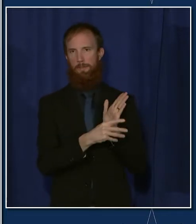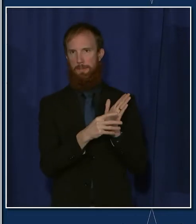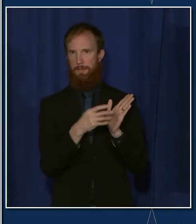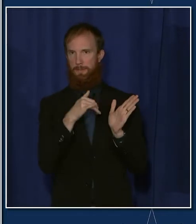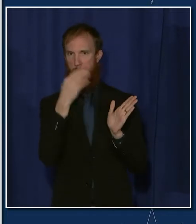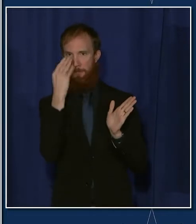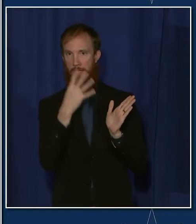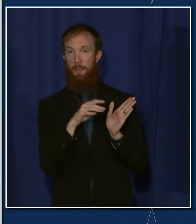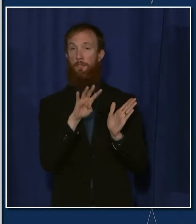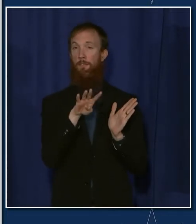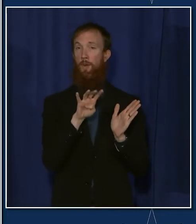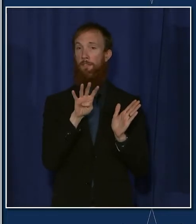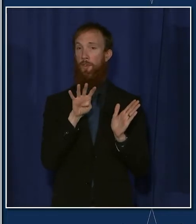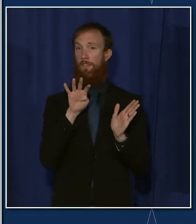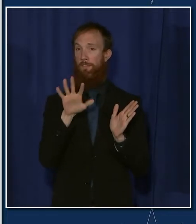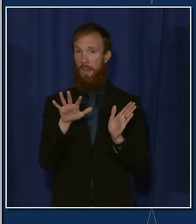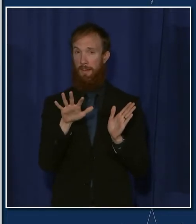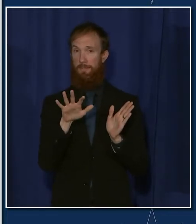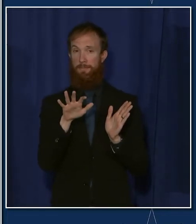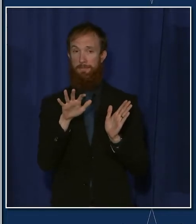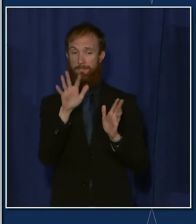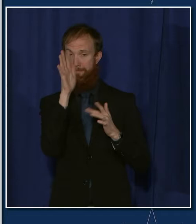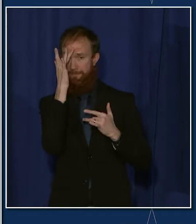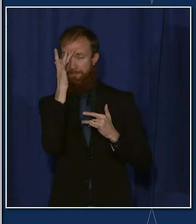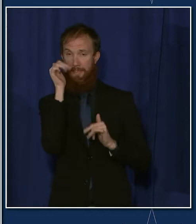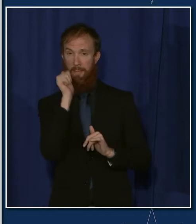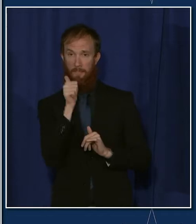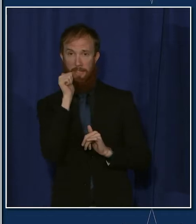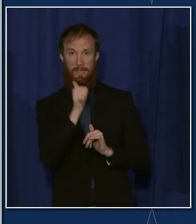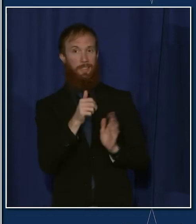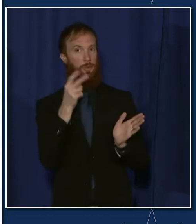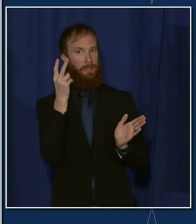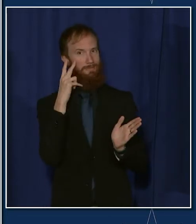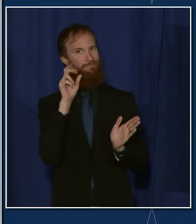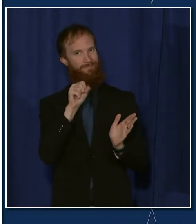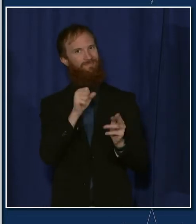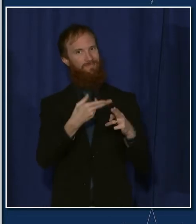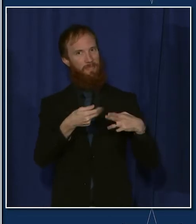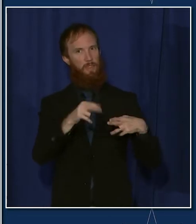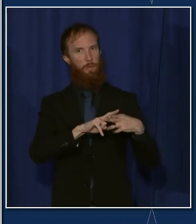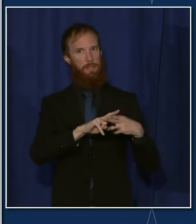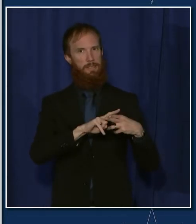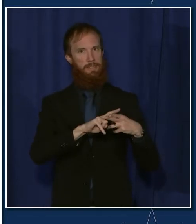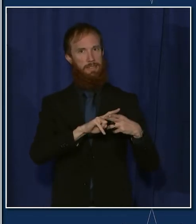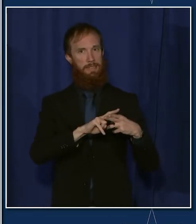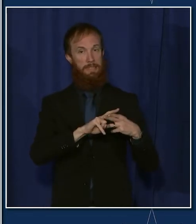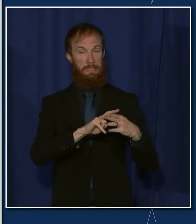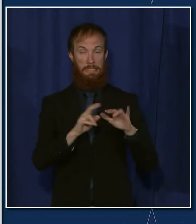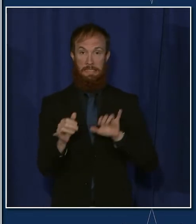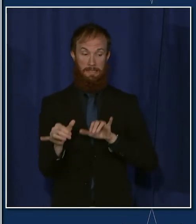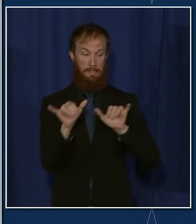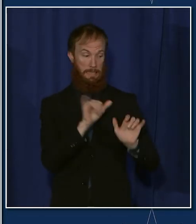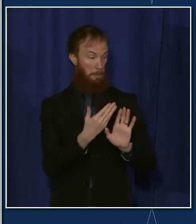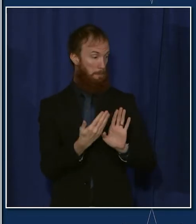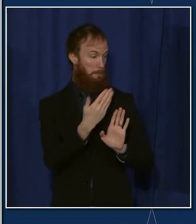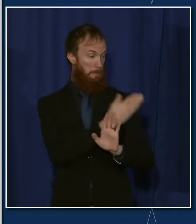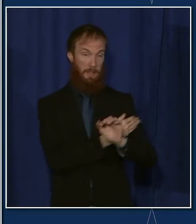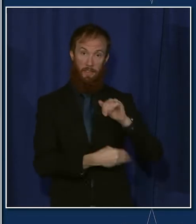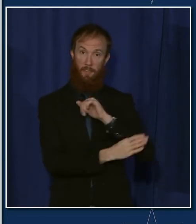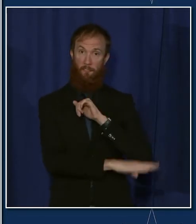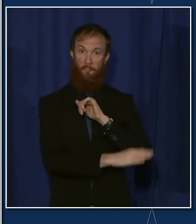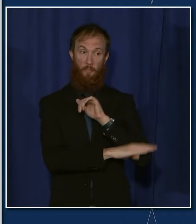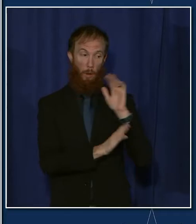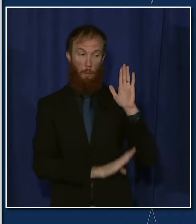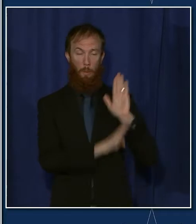at 445 cases per day, you see there has been an increase. It's nothing like what we were seeing last fall, thank